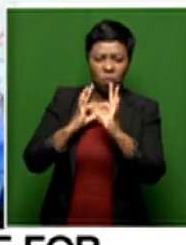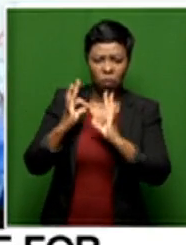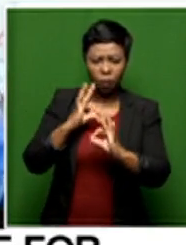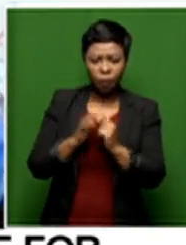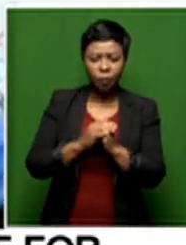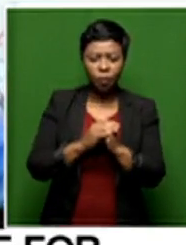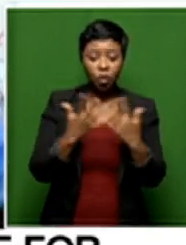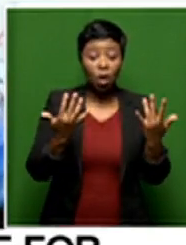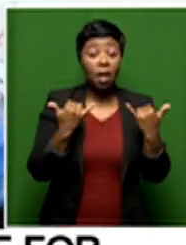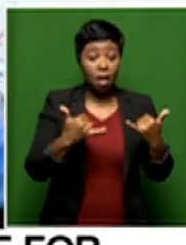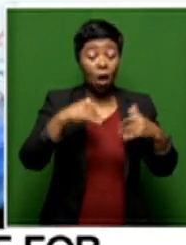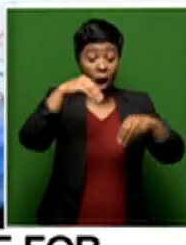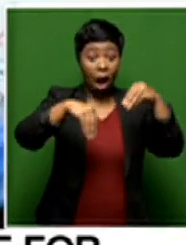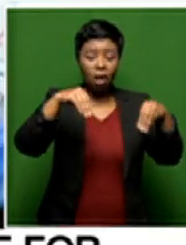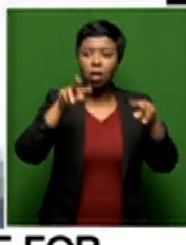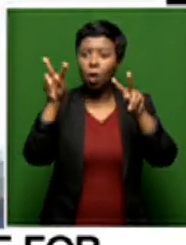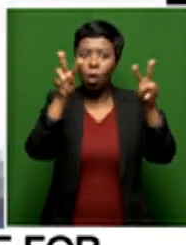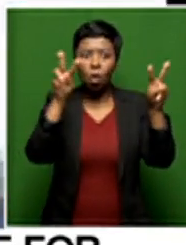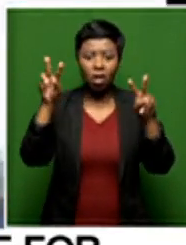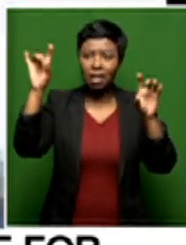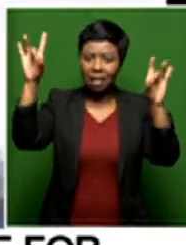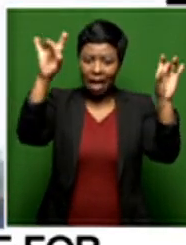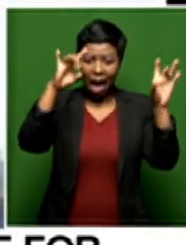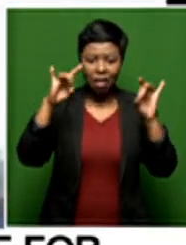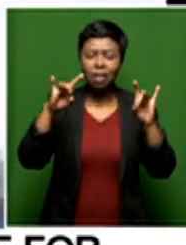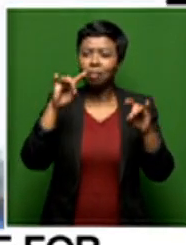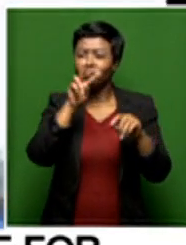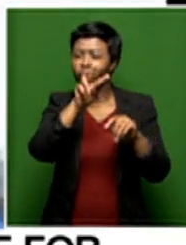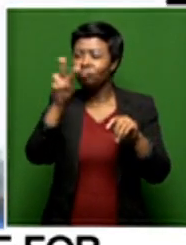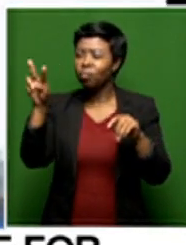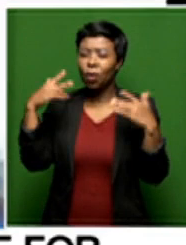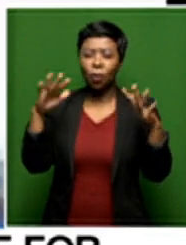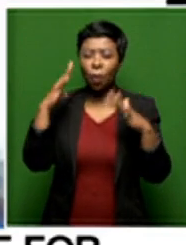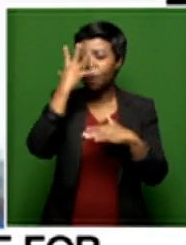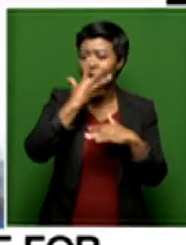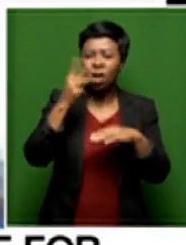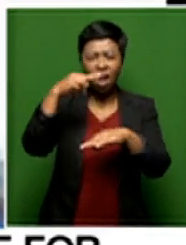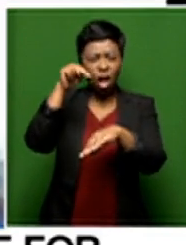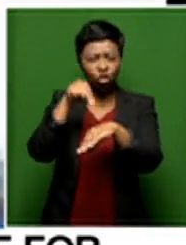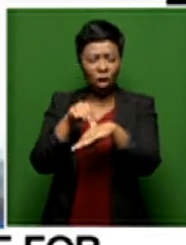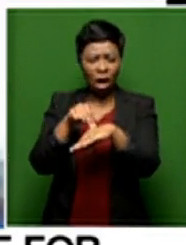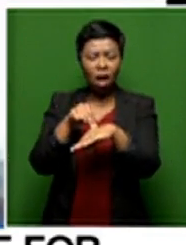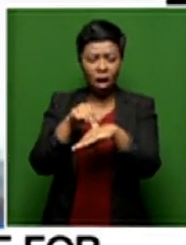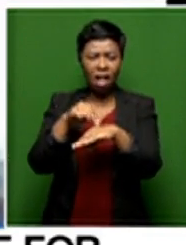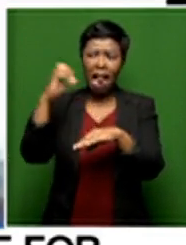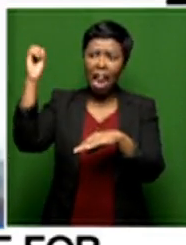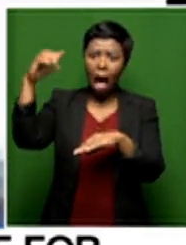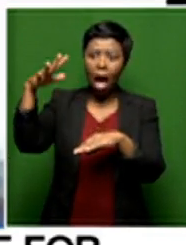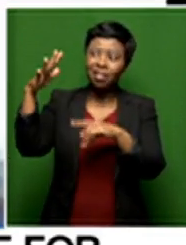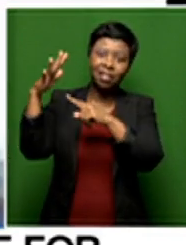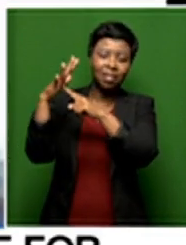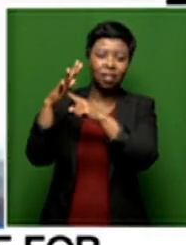Basically sitting in my garden, looking at the stars and reflecting on the beauty of nature and how light is